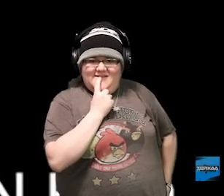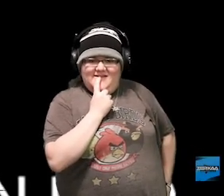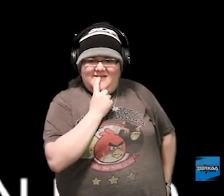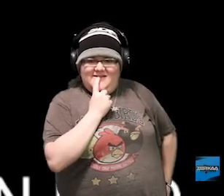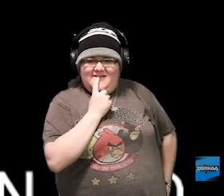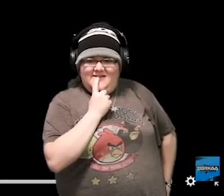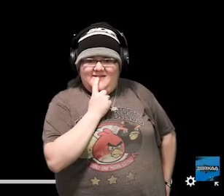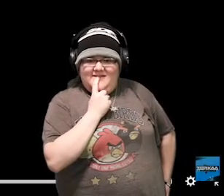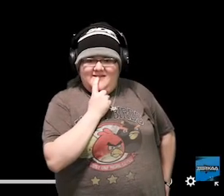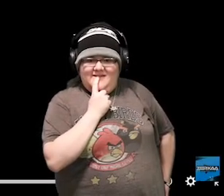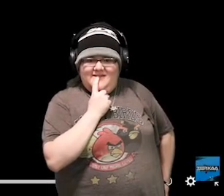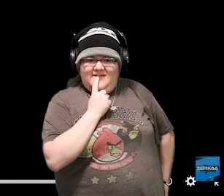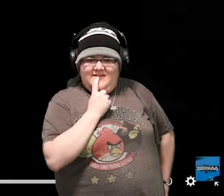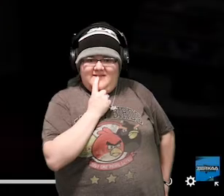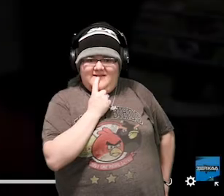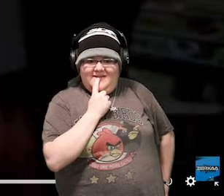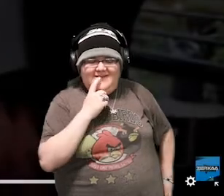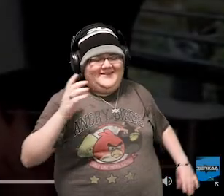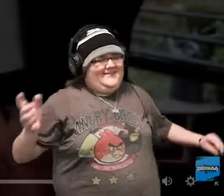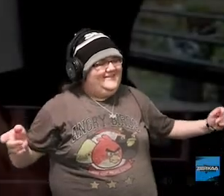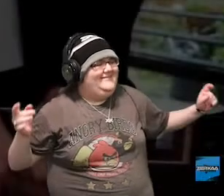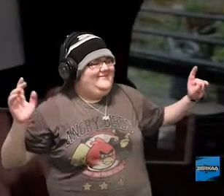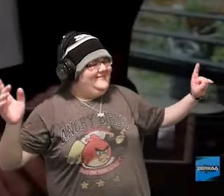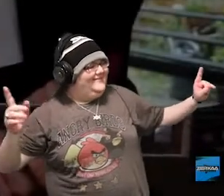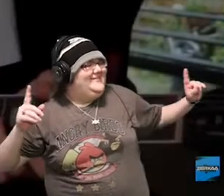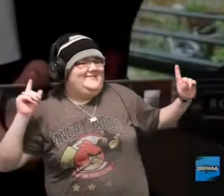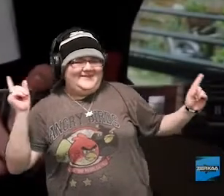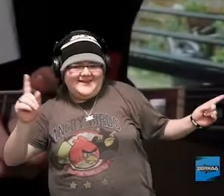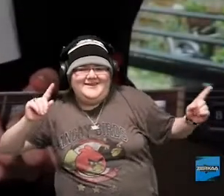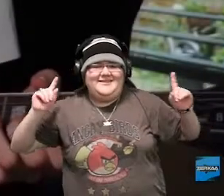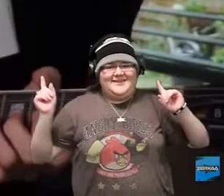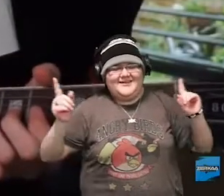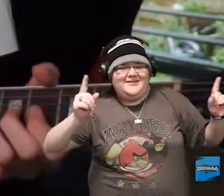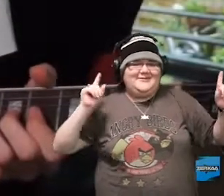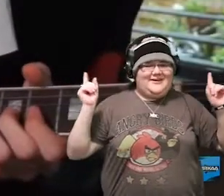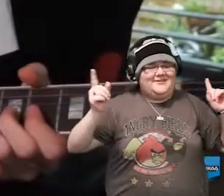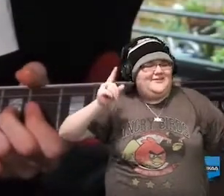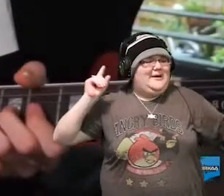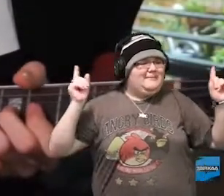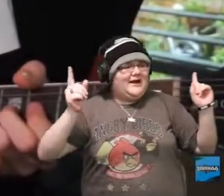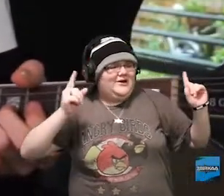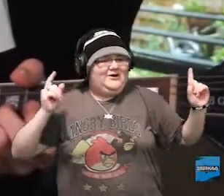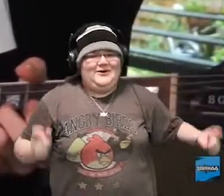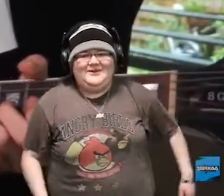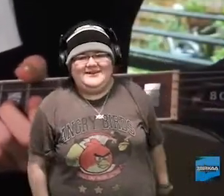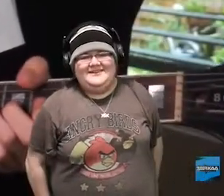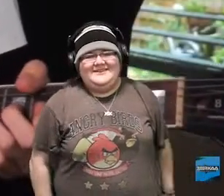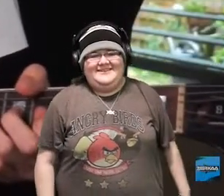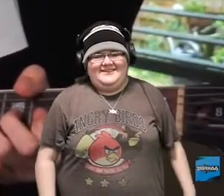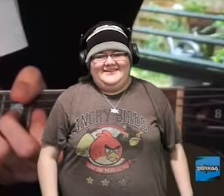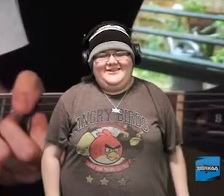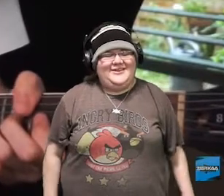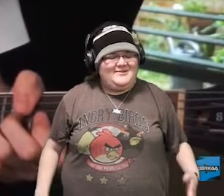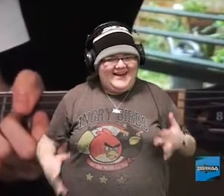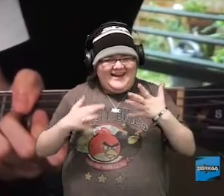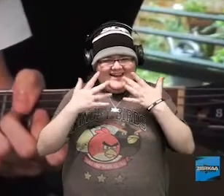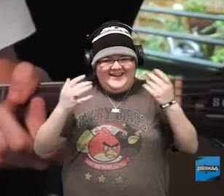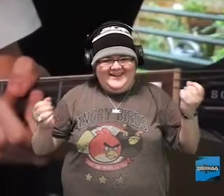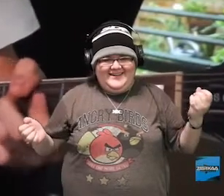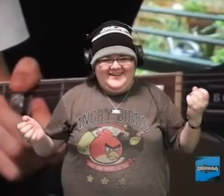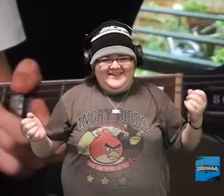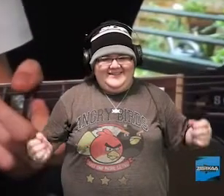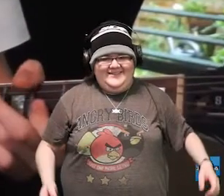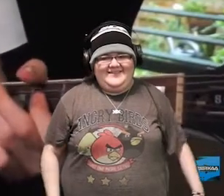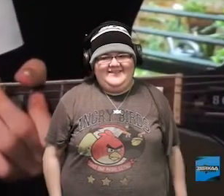want to hear this. Go on then. I like this. Oh. Anywhere that the party be, that is where Sabaka go. Sabaka.